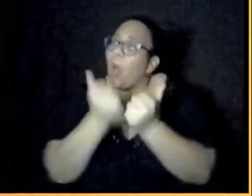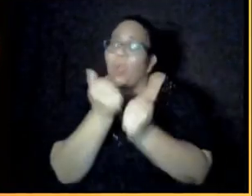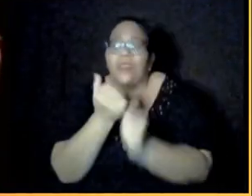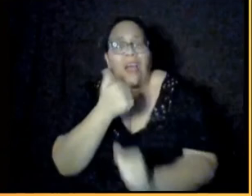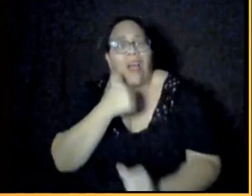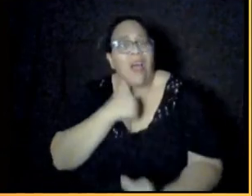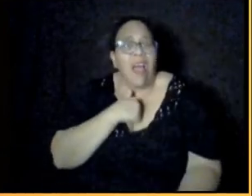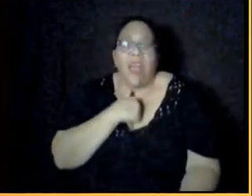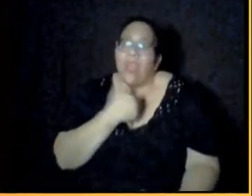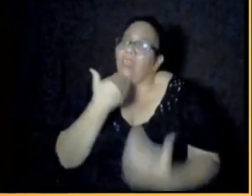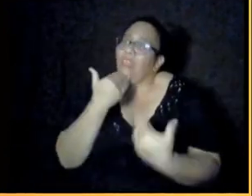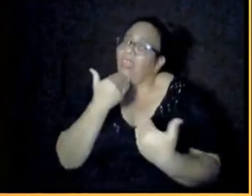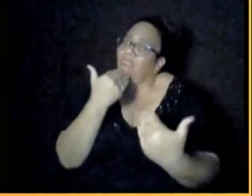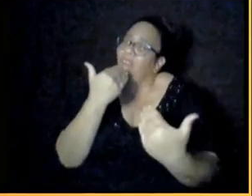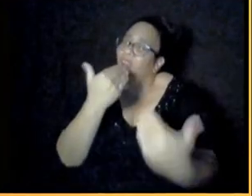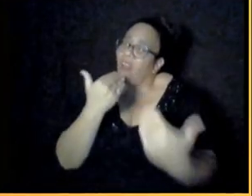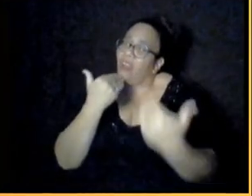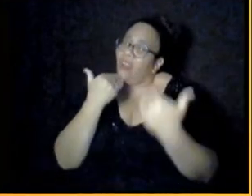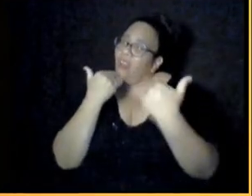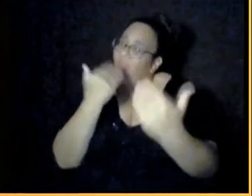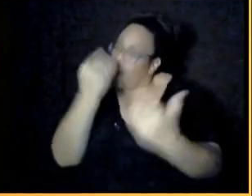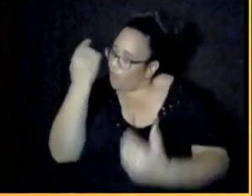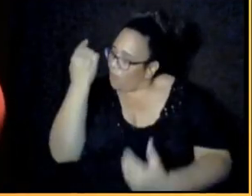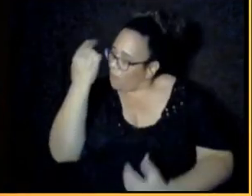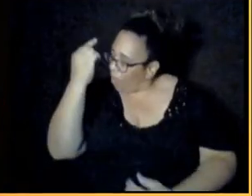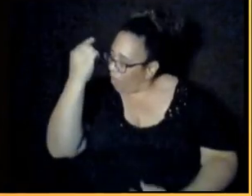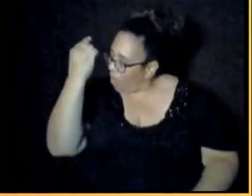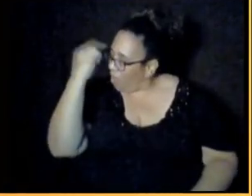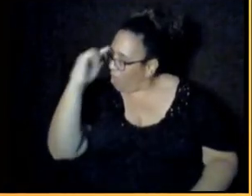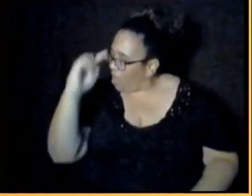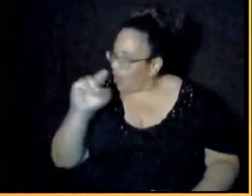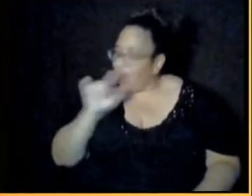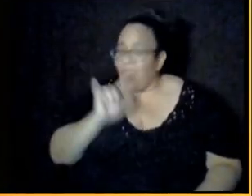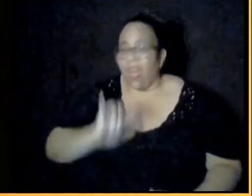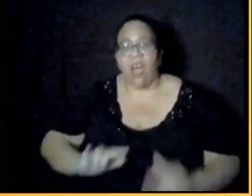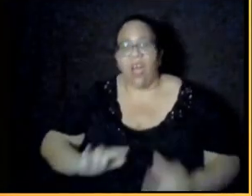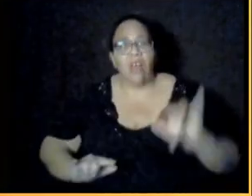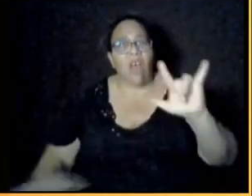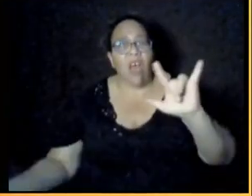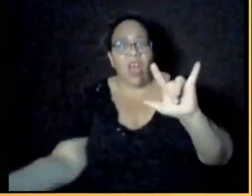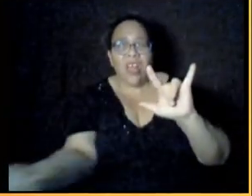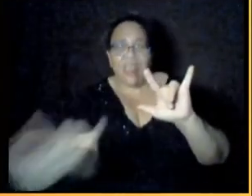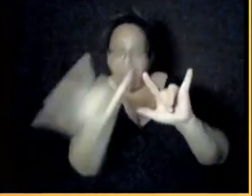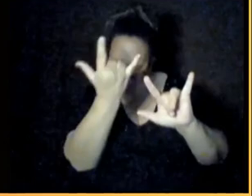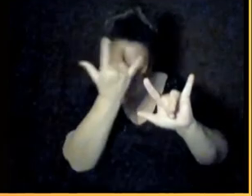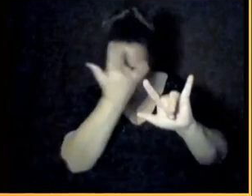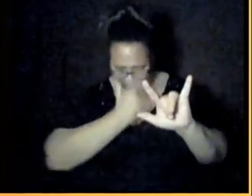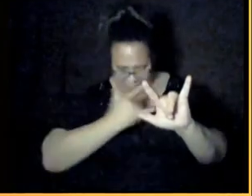thankful for loving who I really